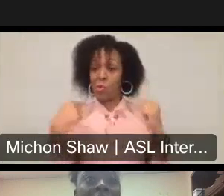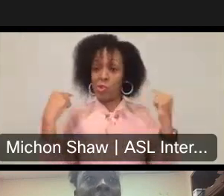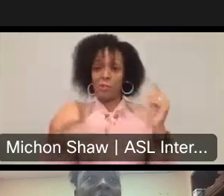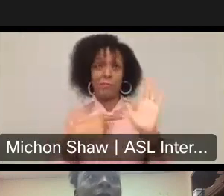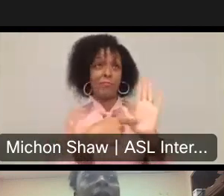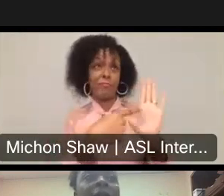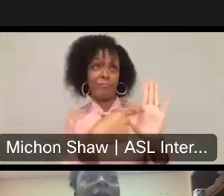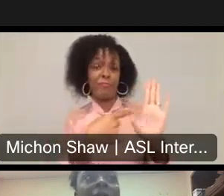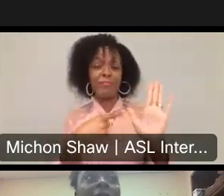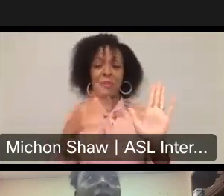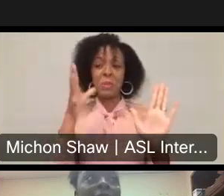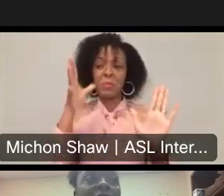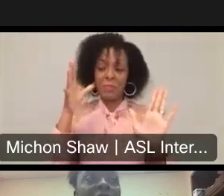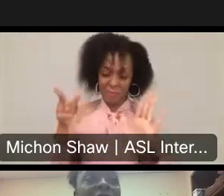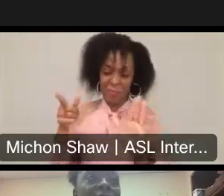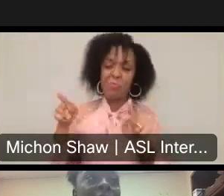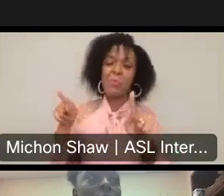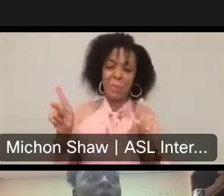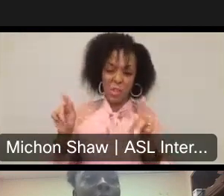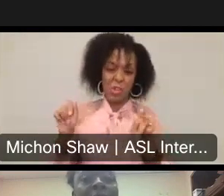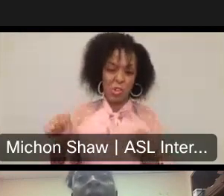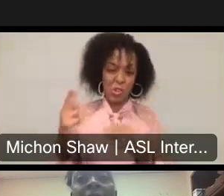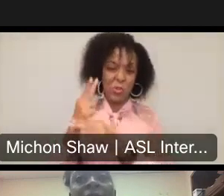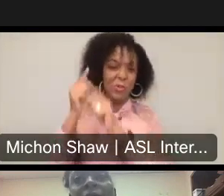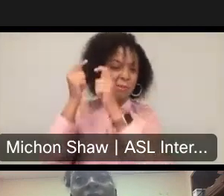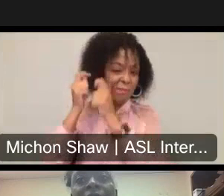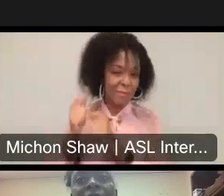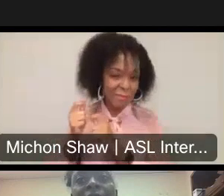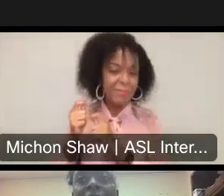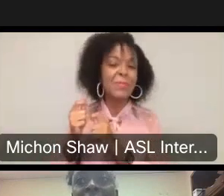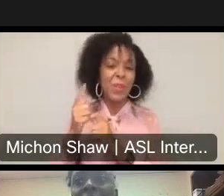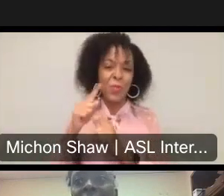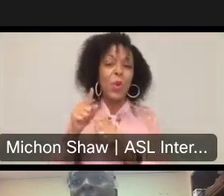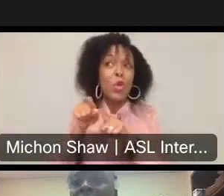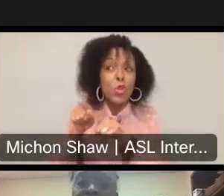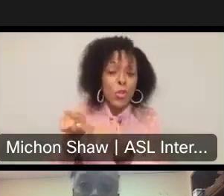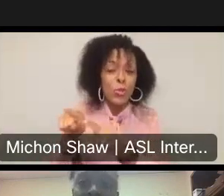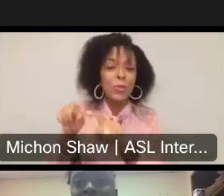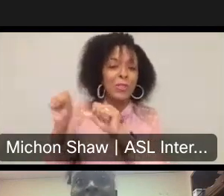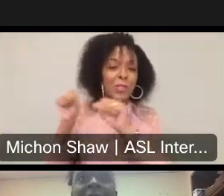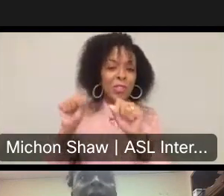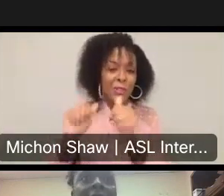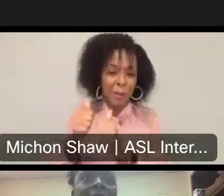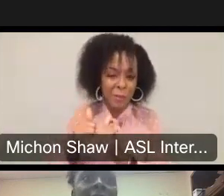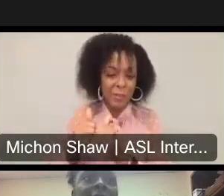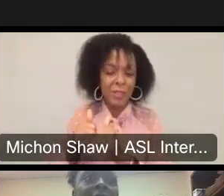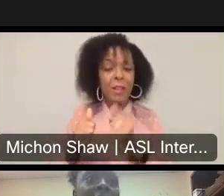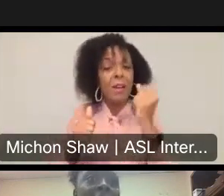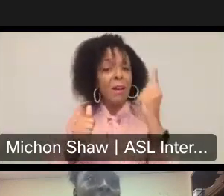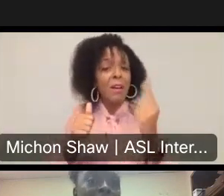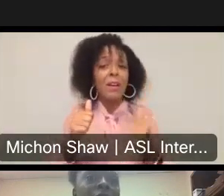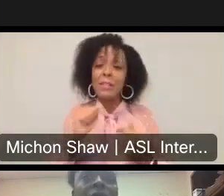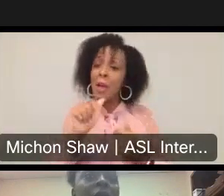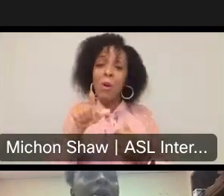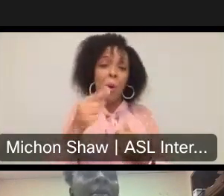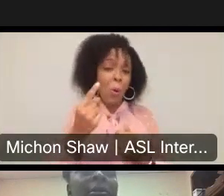it was awesome. So it doesn't just affect the workplace. It also affects other things like sporting events and the things that